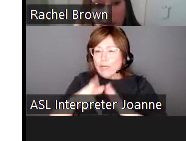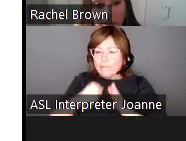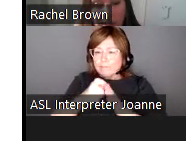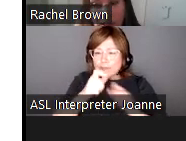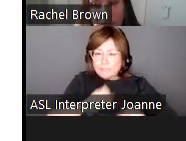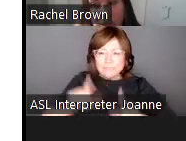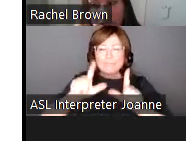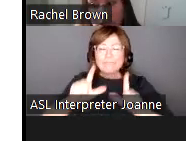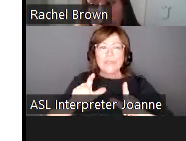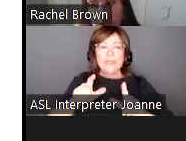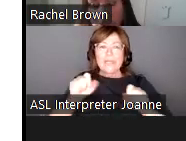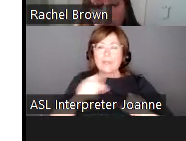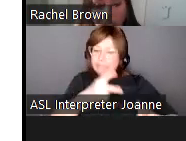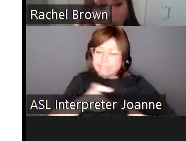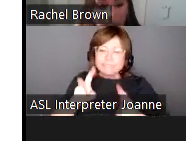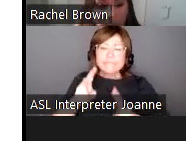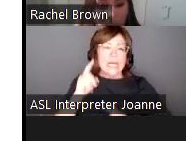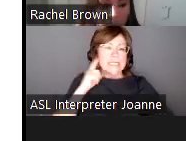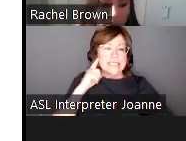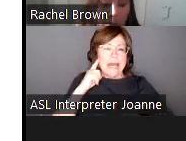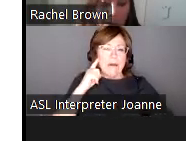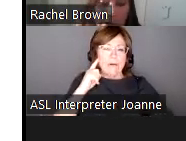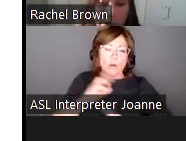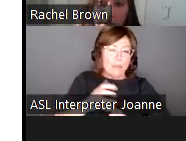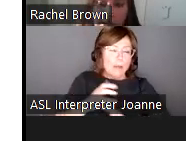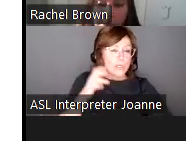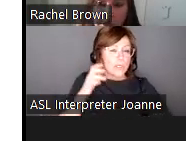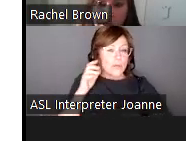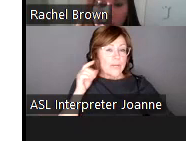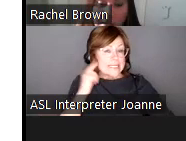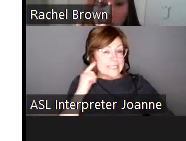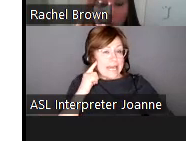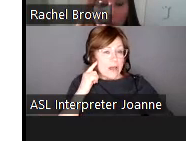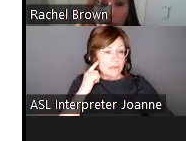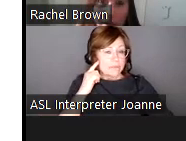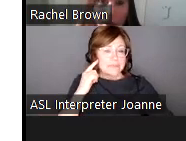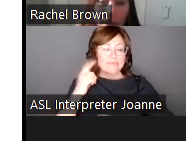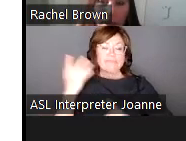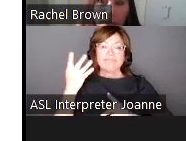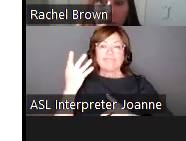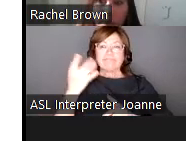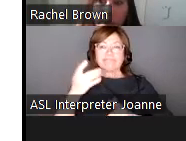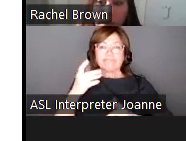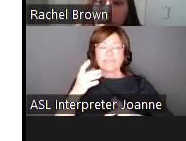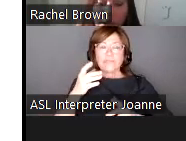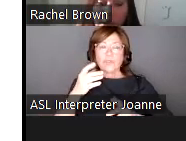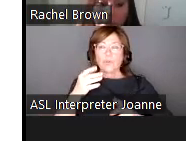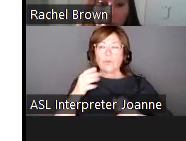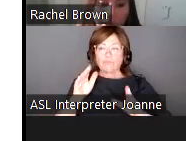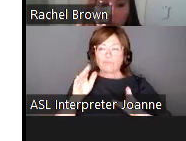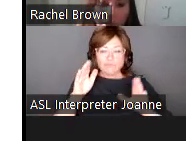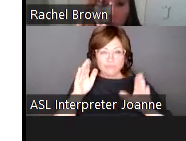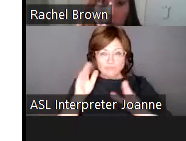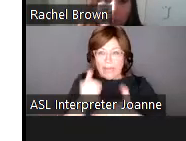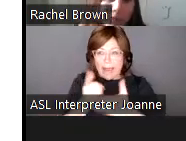particular sound or trending sound to increase your visibility, that's something that I encourage people